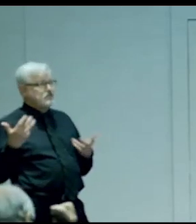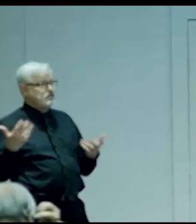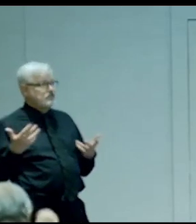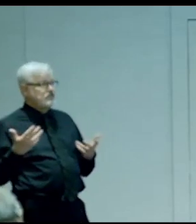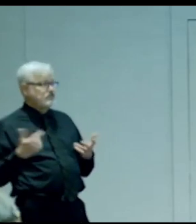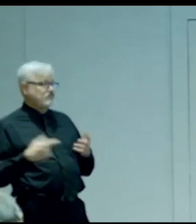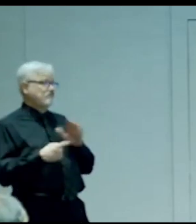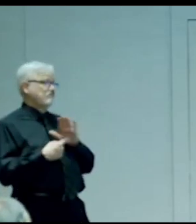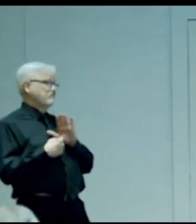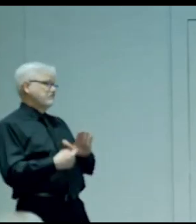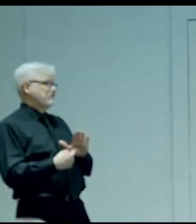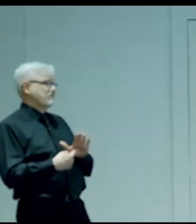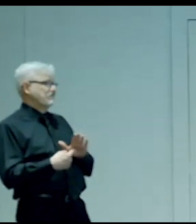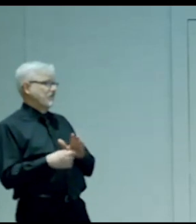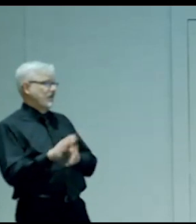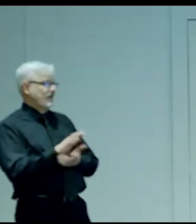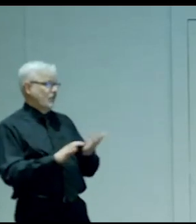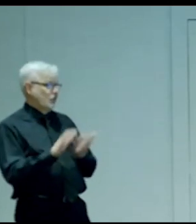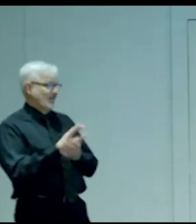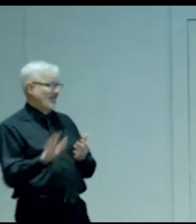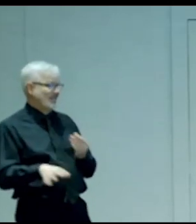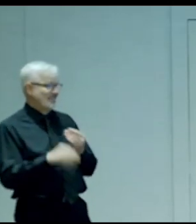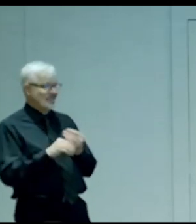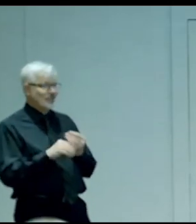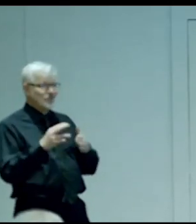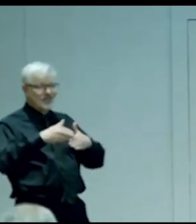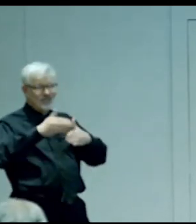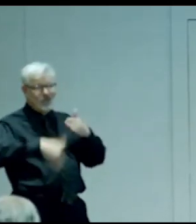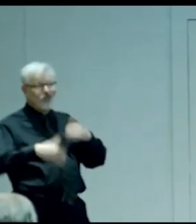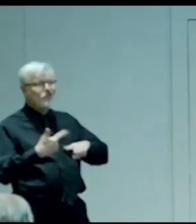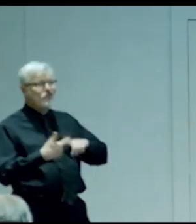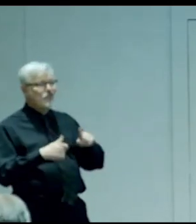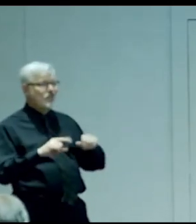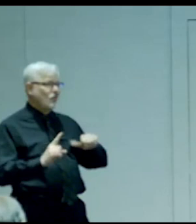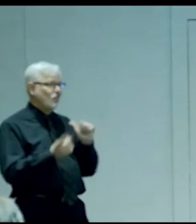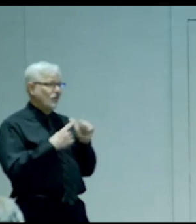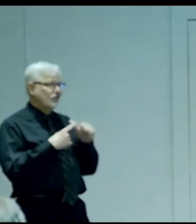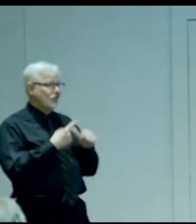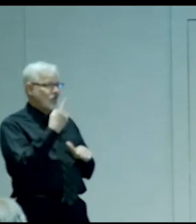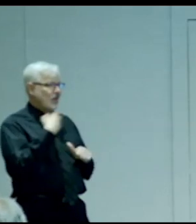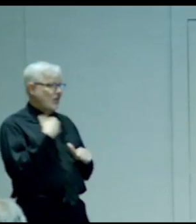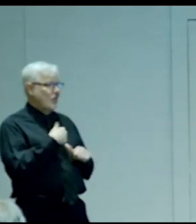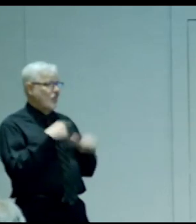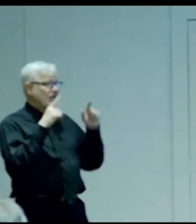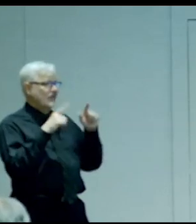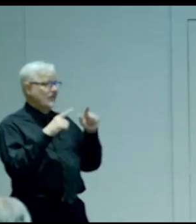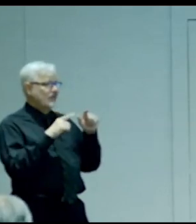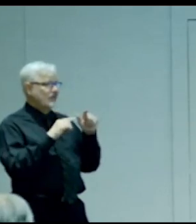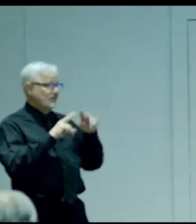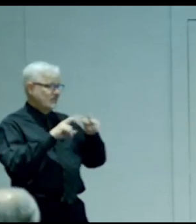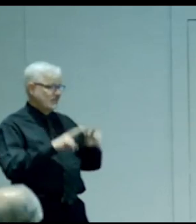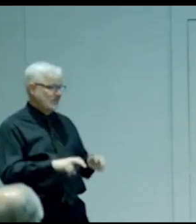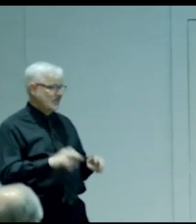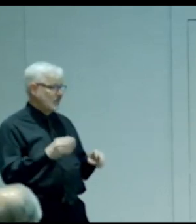qualifying, confusing additional set of results from the initial one that we ran. So I think I'm